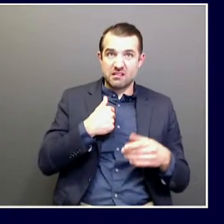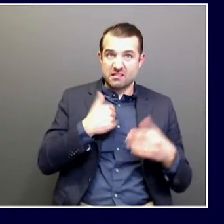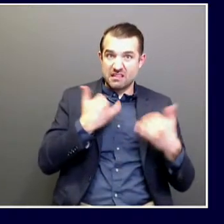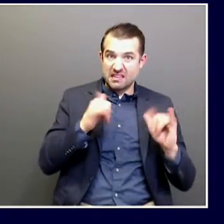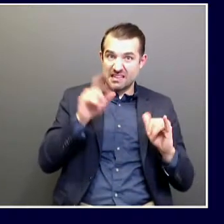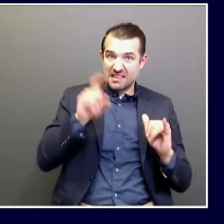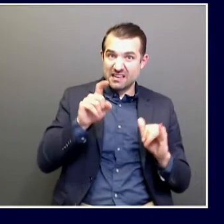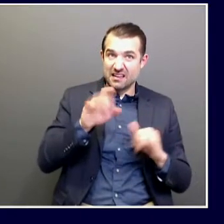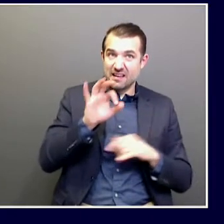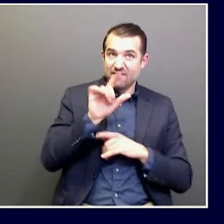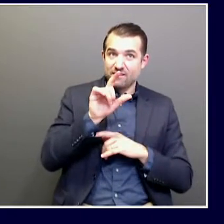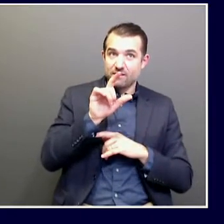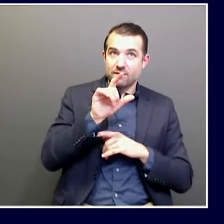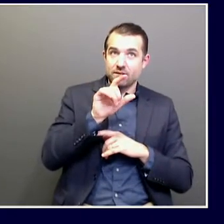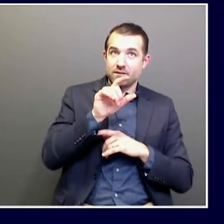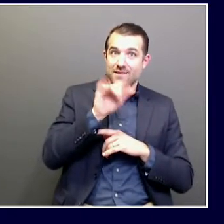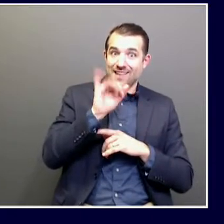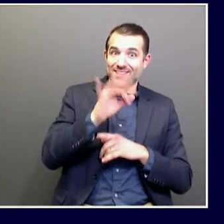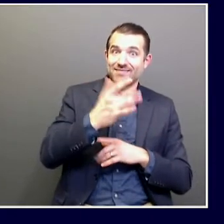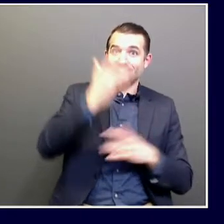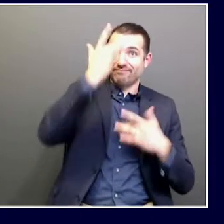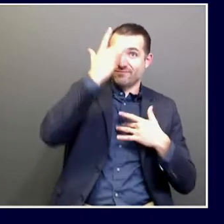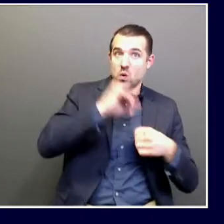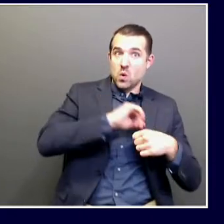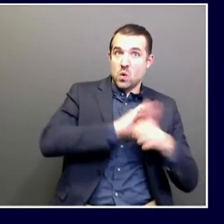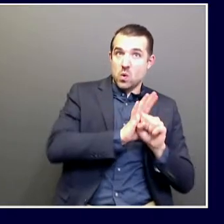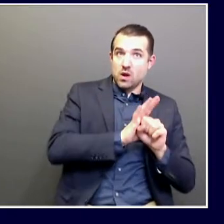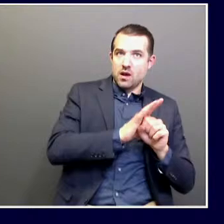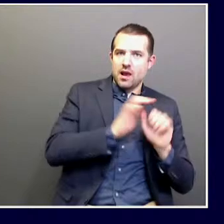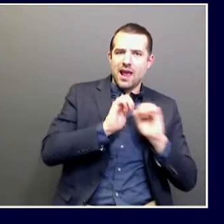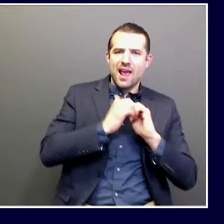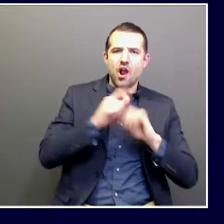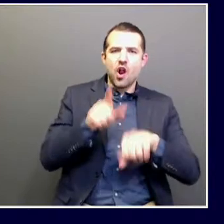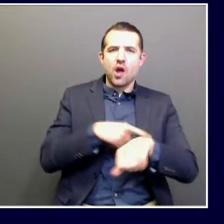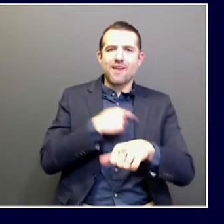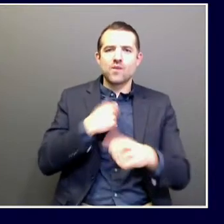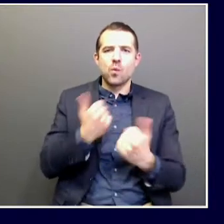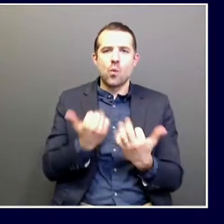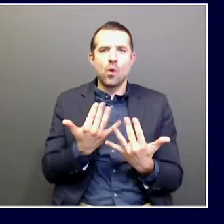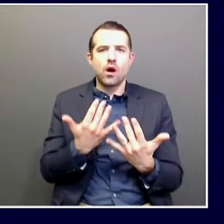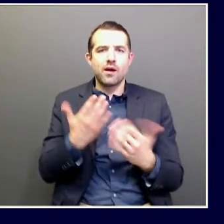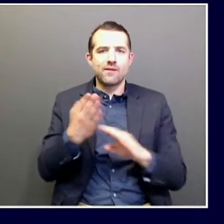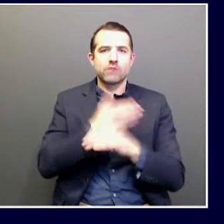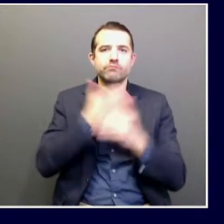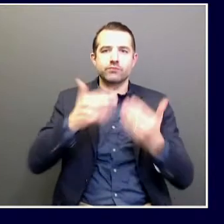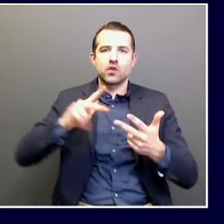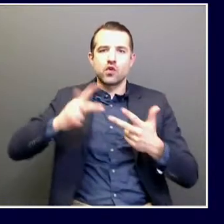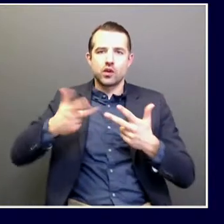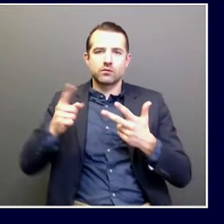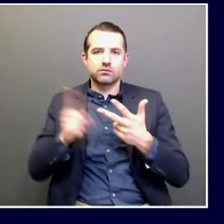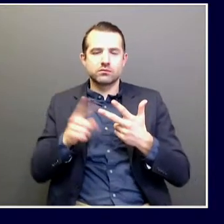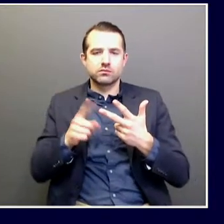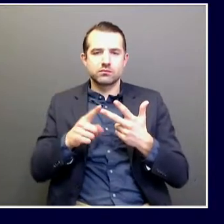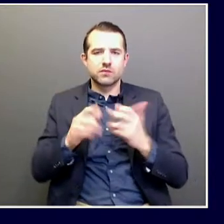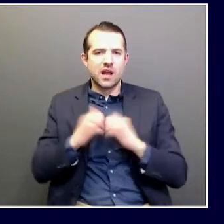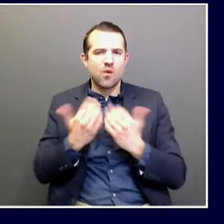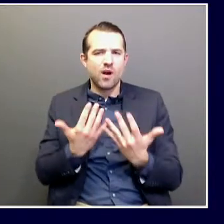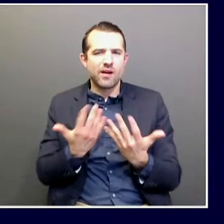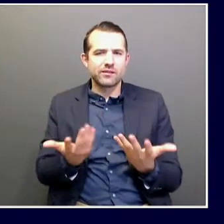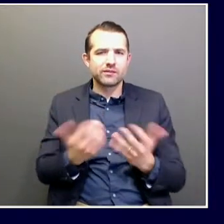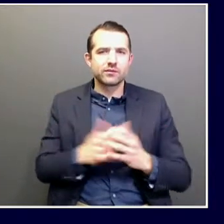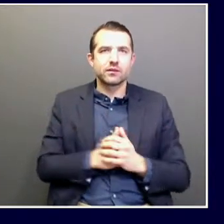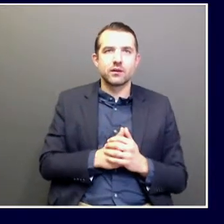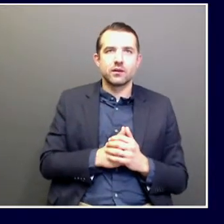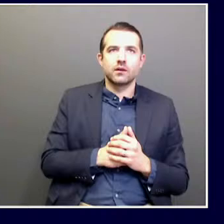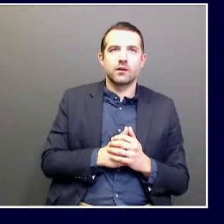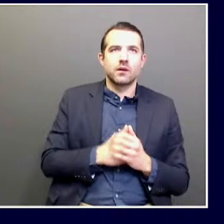to get a booster? Great. Yep, Megan, that question's definitely come into us too. So thank you for raising it. I'm happy to address it. The answer is